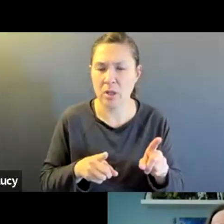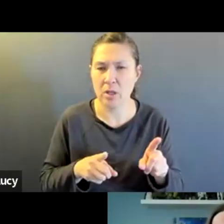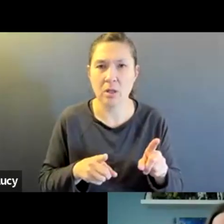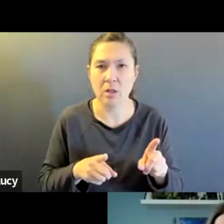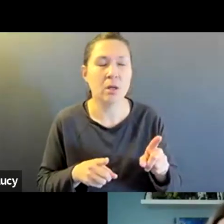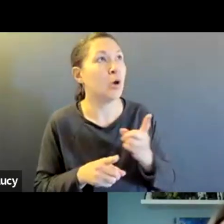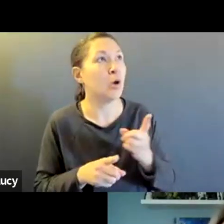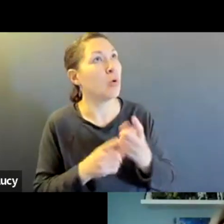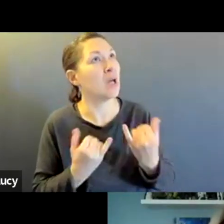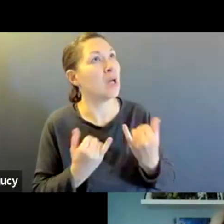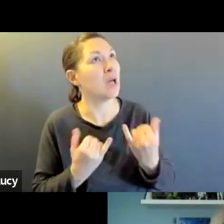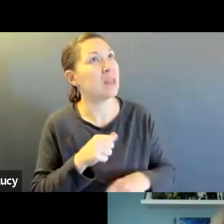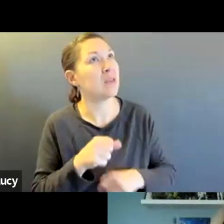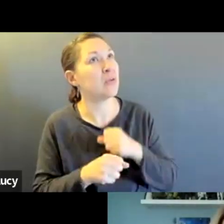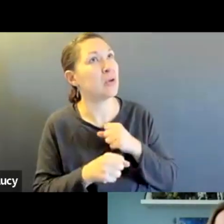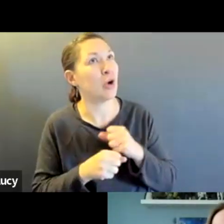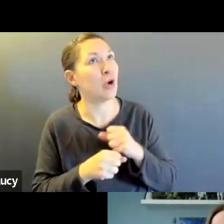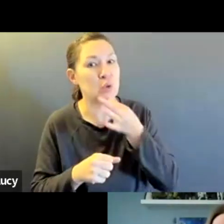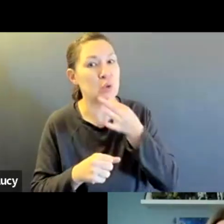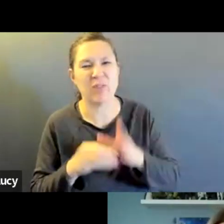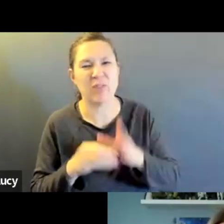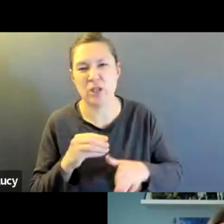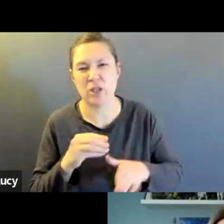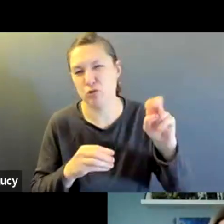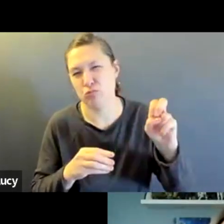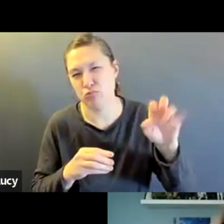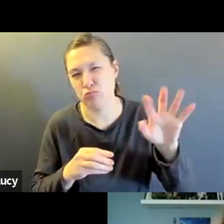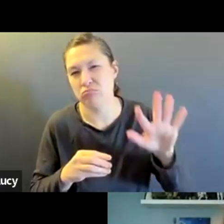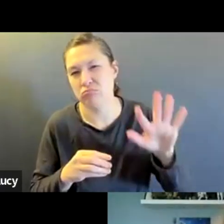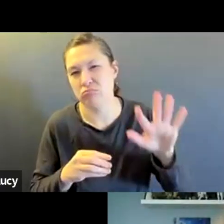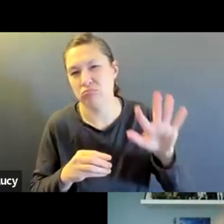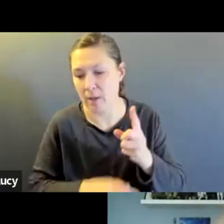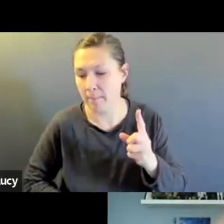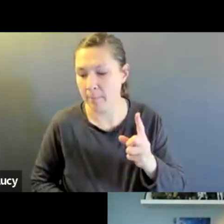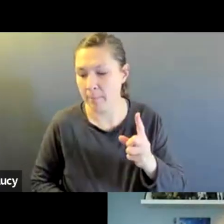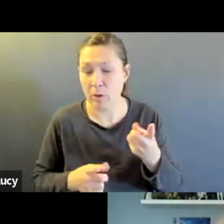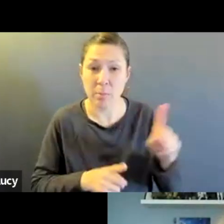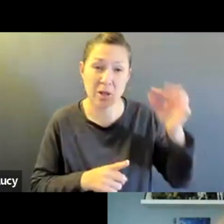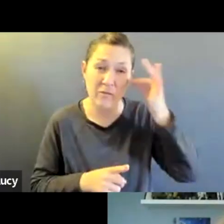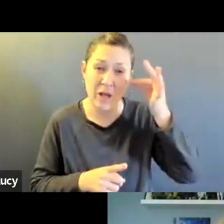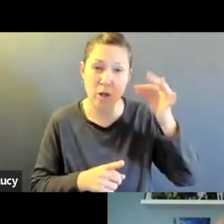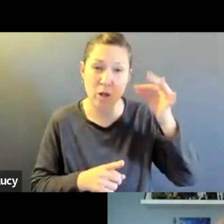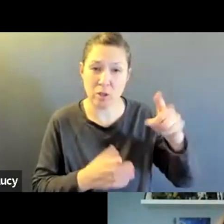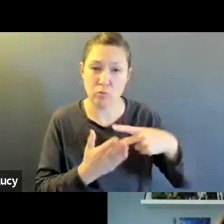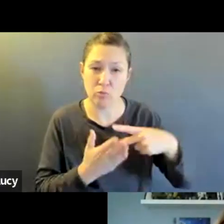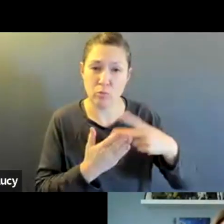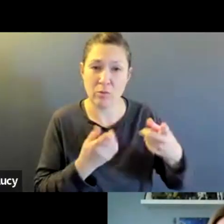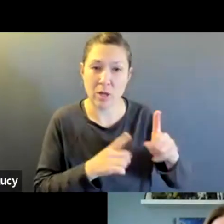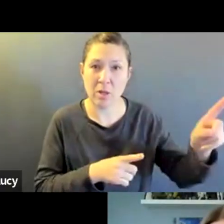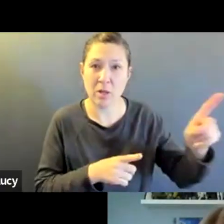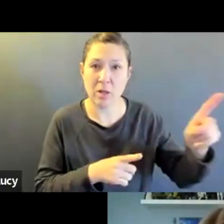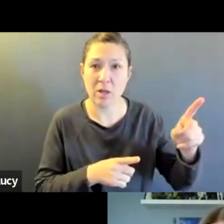24-25. So that's the school year we're finishing right now. Currently so finishing one thing with most of the federal education programs is that the funding